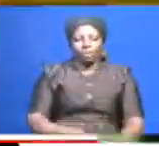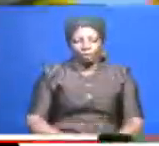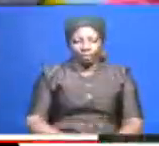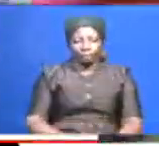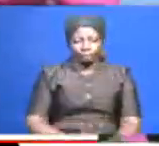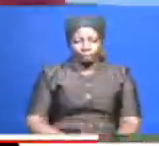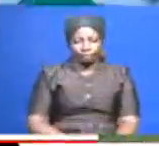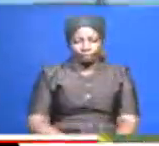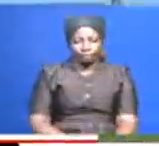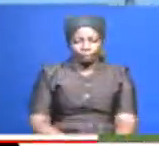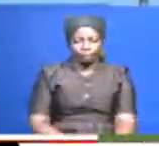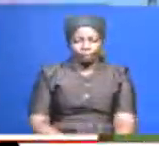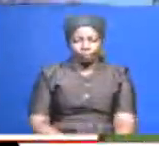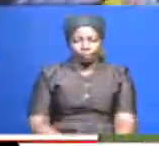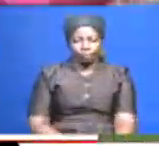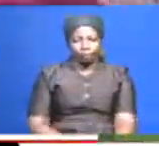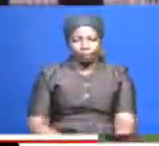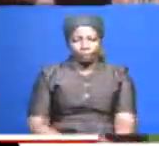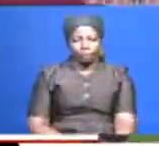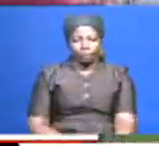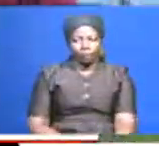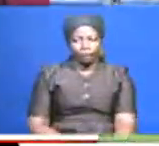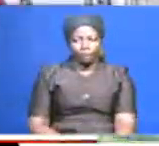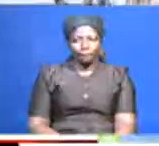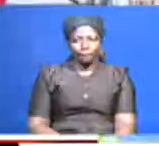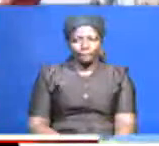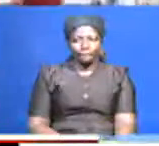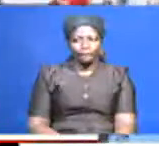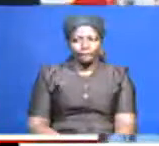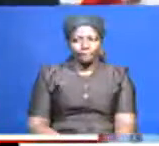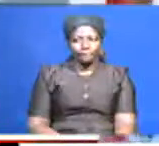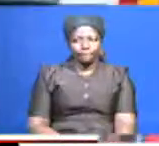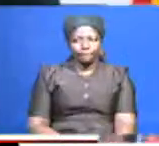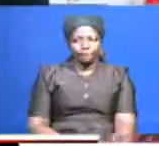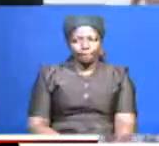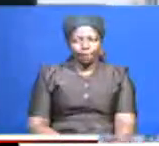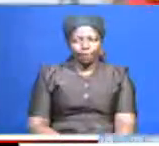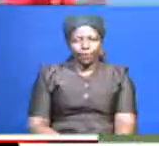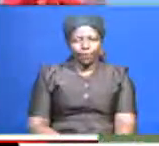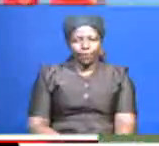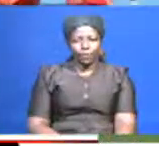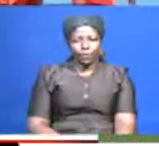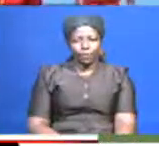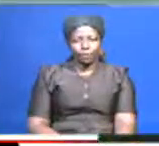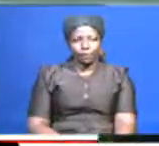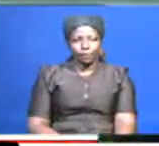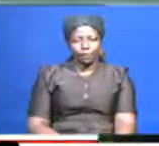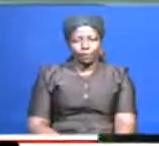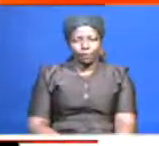really. After all the chances they created, it ended up being a centre-back who...